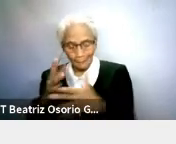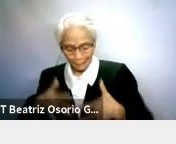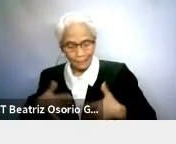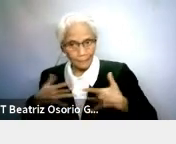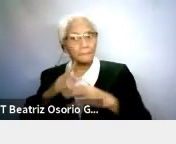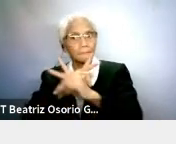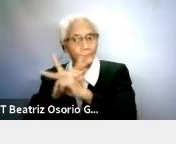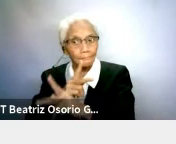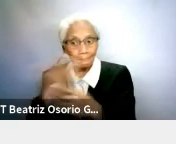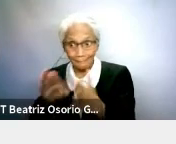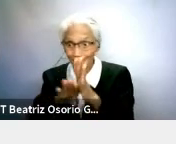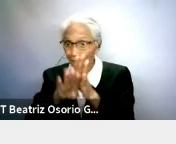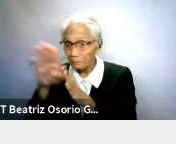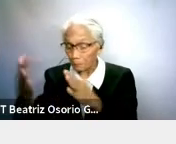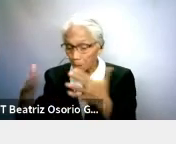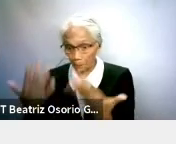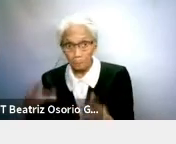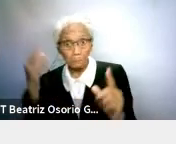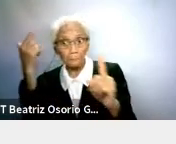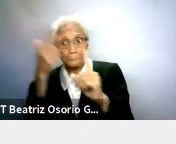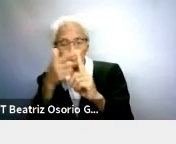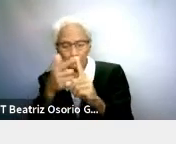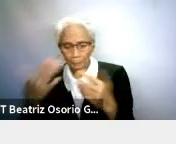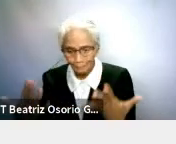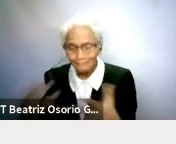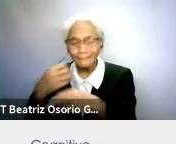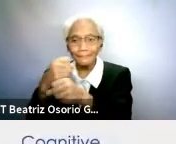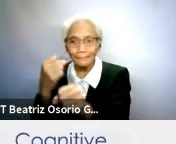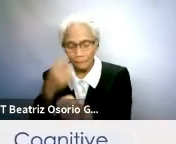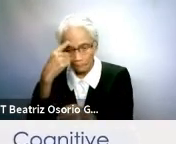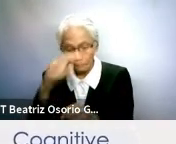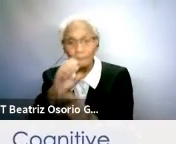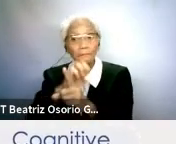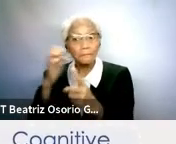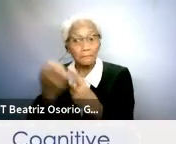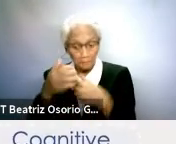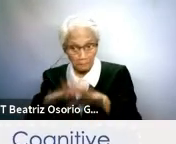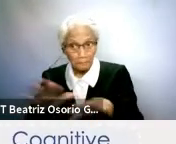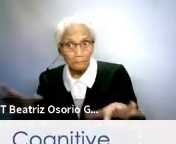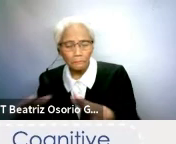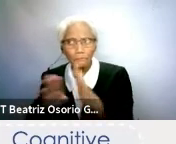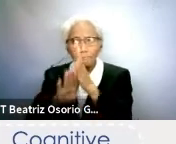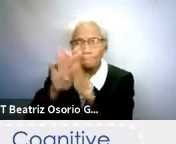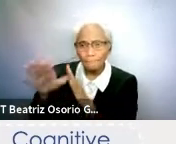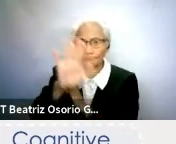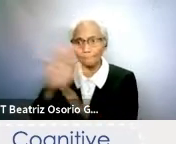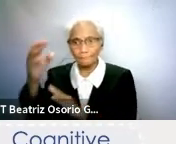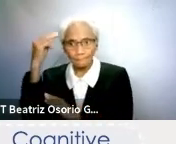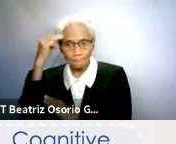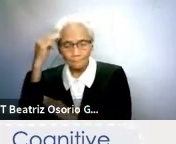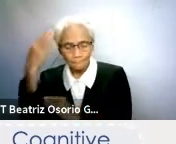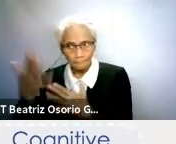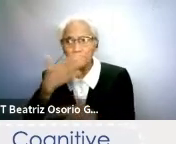goal of this digital world is to create an environment for children to develop their mind in a better way and provide the